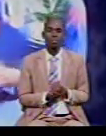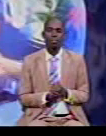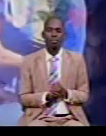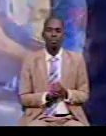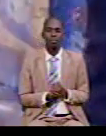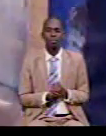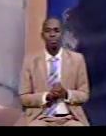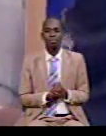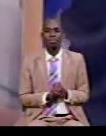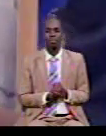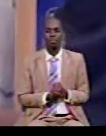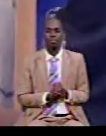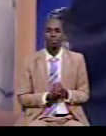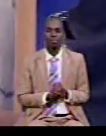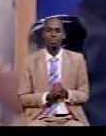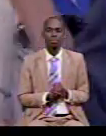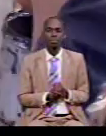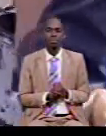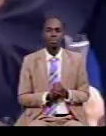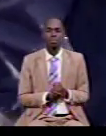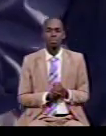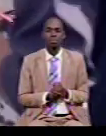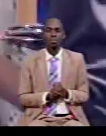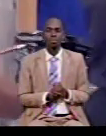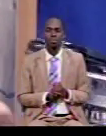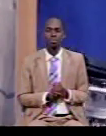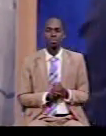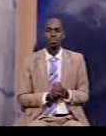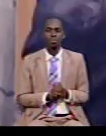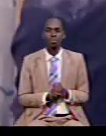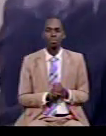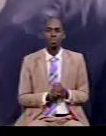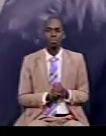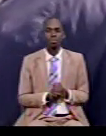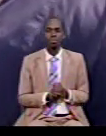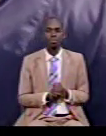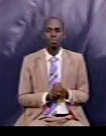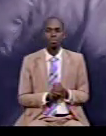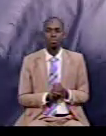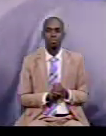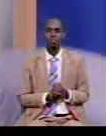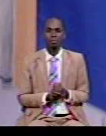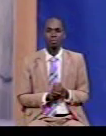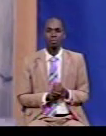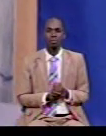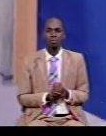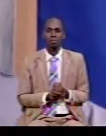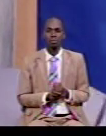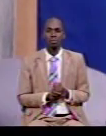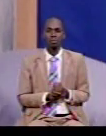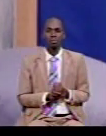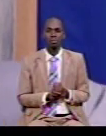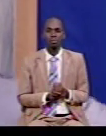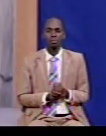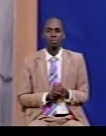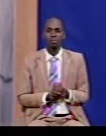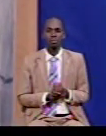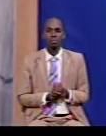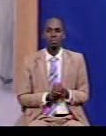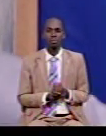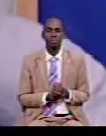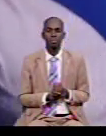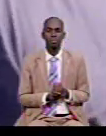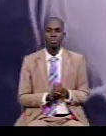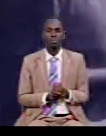the hashtag Impact Academy with KUMUYI. And tell us your guesses. Who do you think Gamshi is painting at the